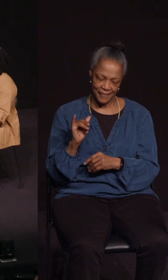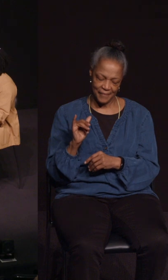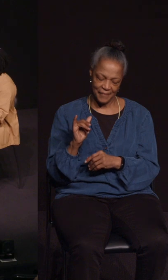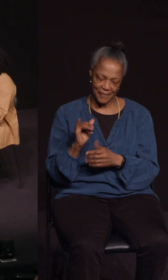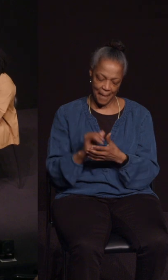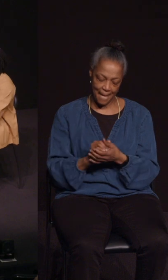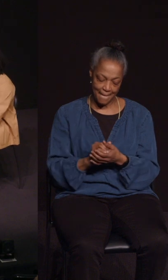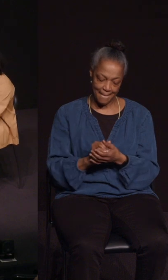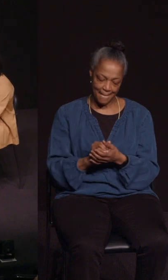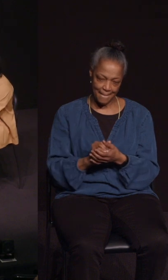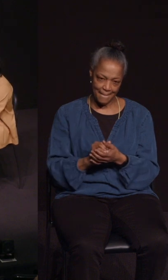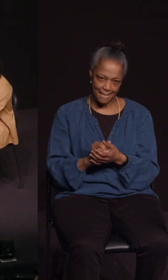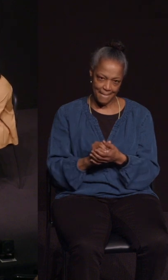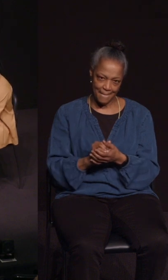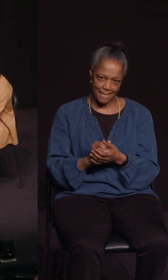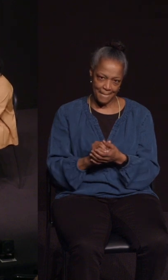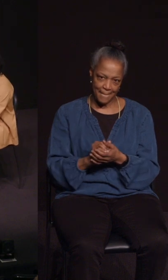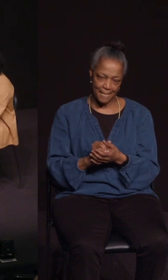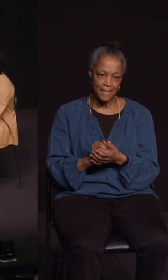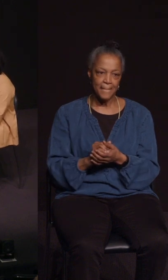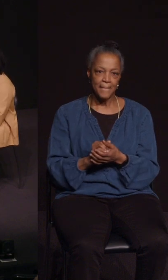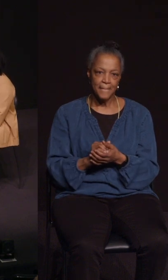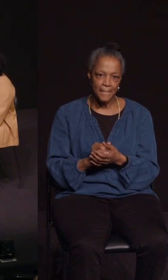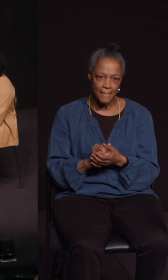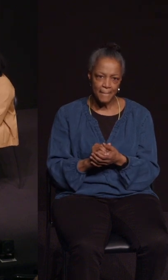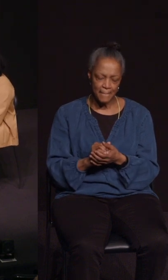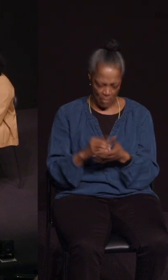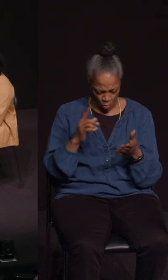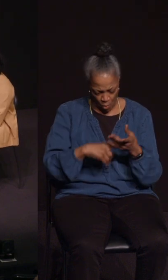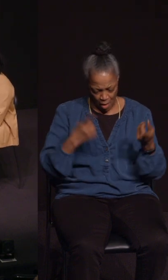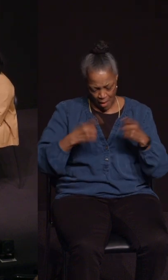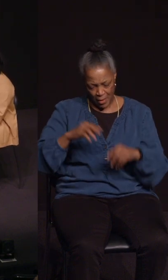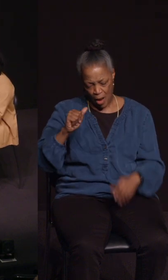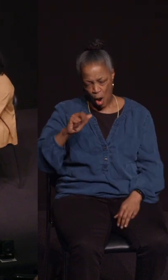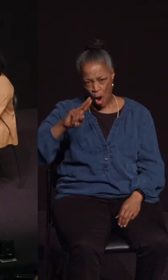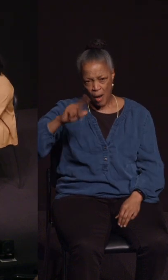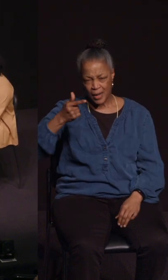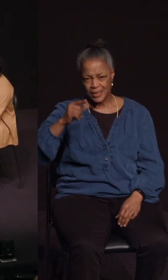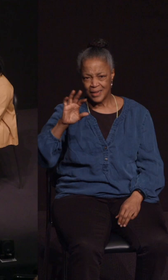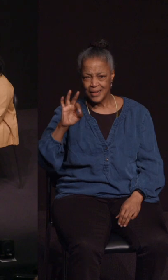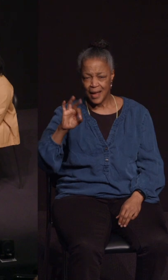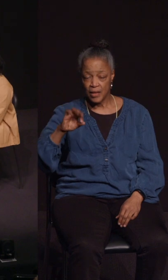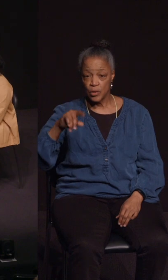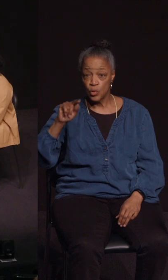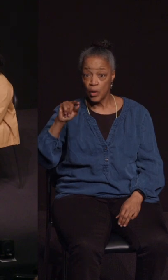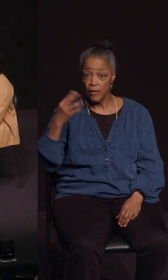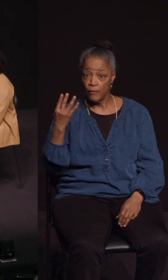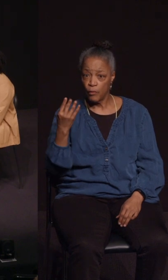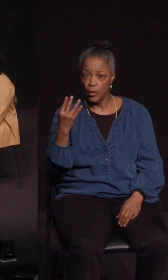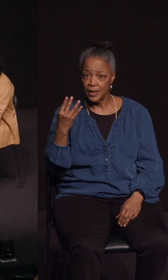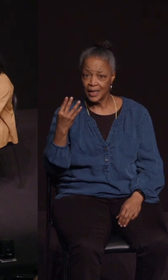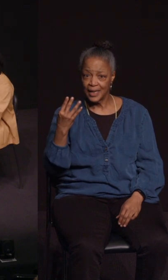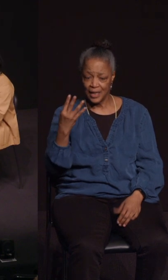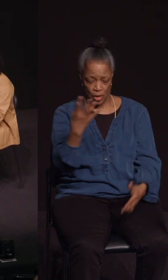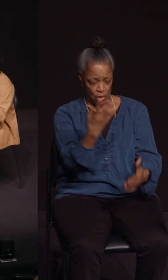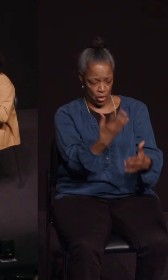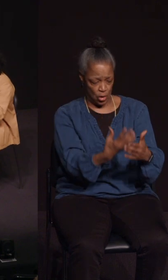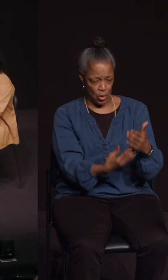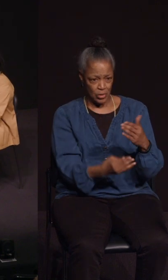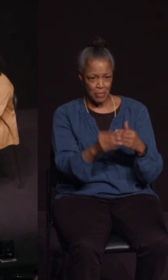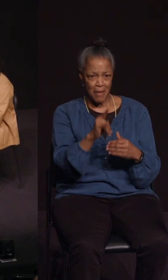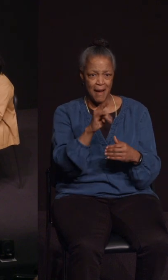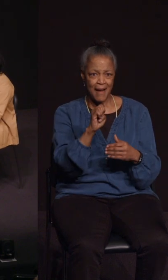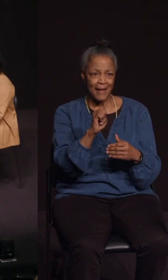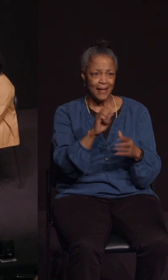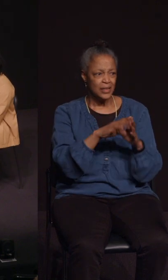because the things that took place on August 9th, 2014 and losing Mike have been scripted and